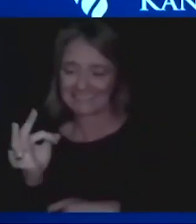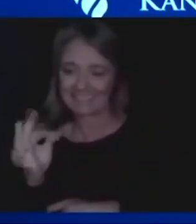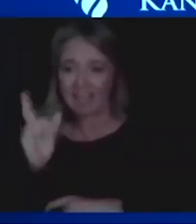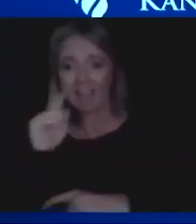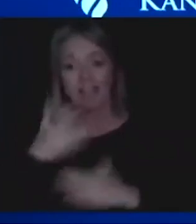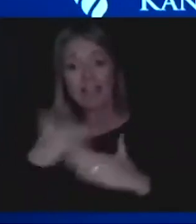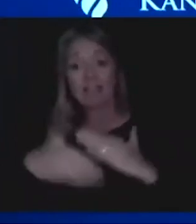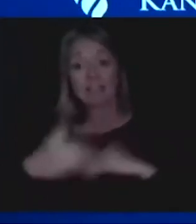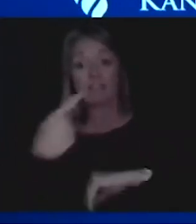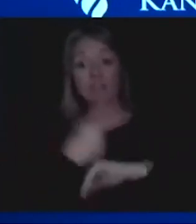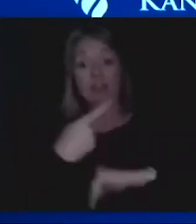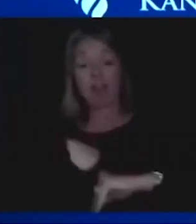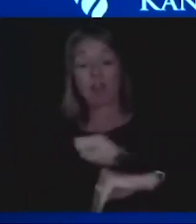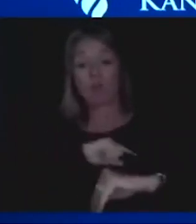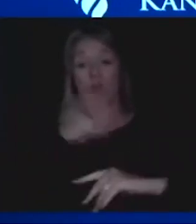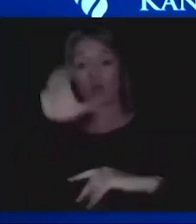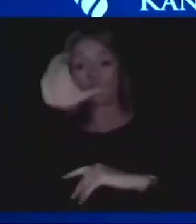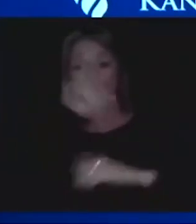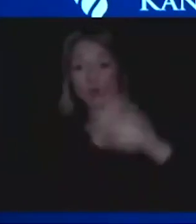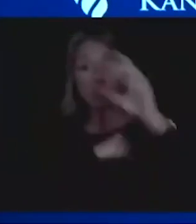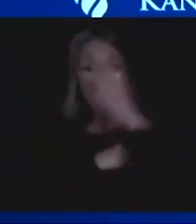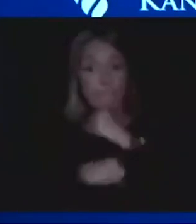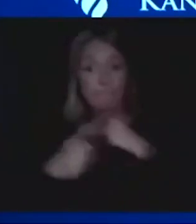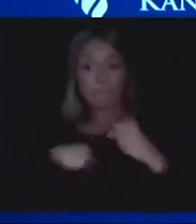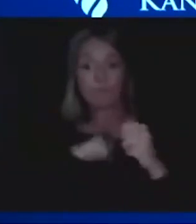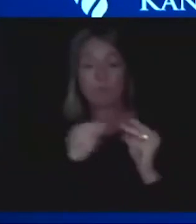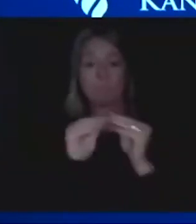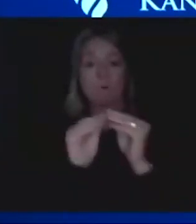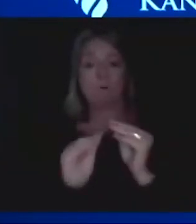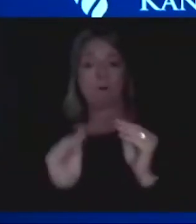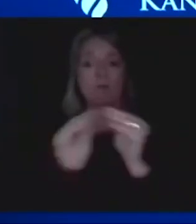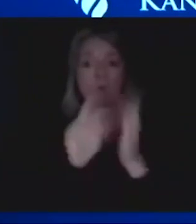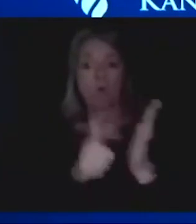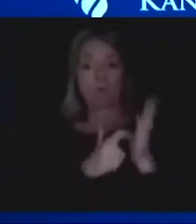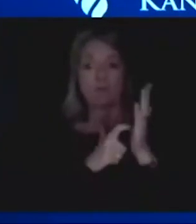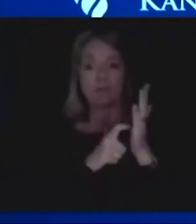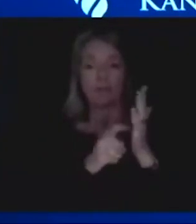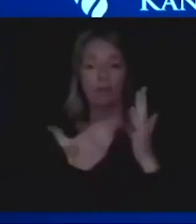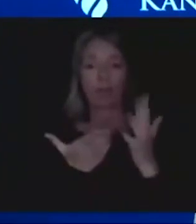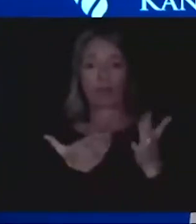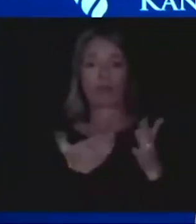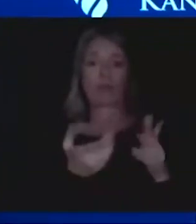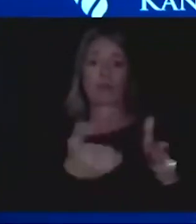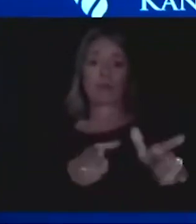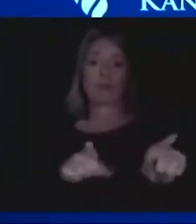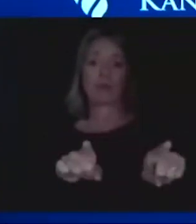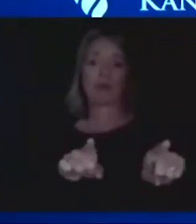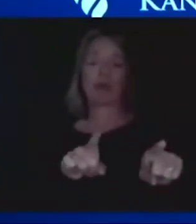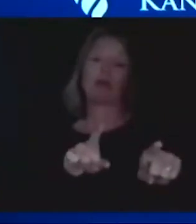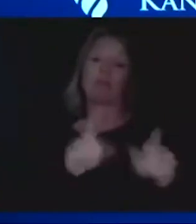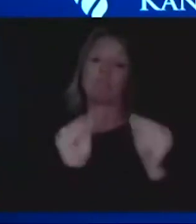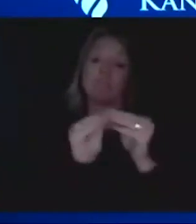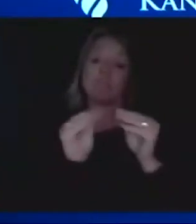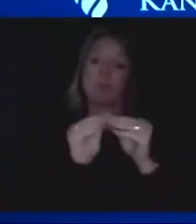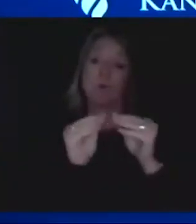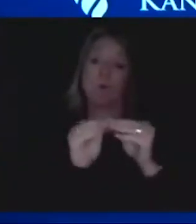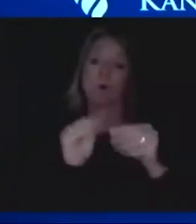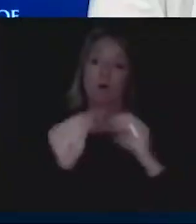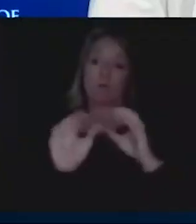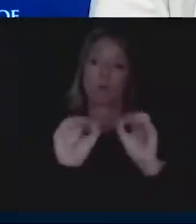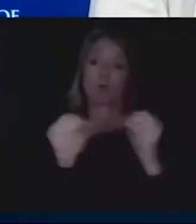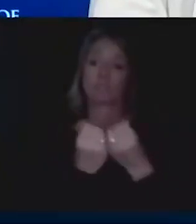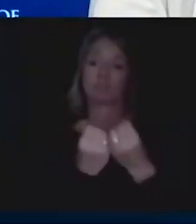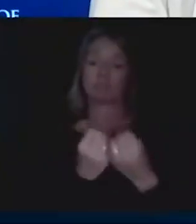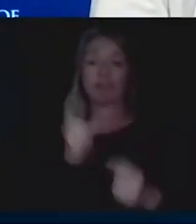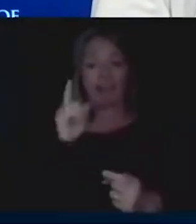assume that this will become more and more mandated throughout different organizations, including the military. I personally think, Hawkeye, right thing to do. Yeah,